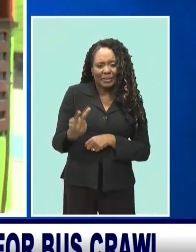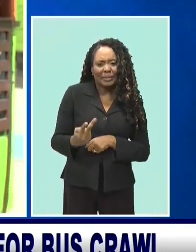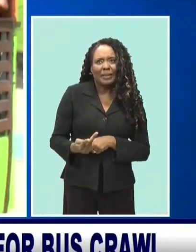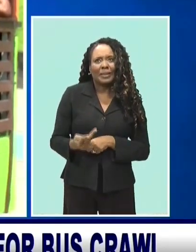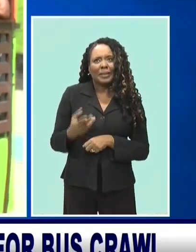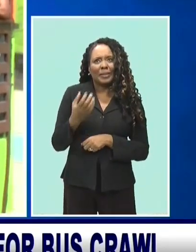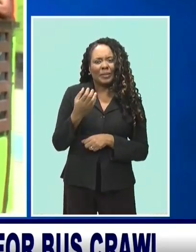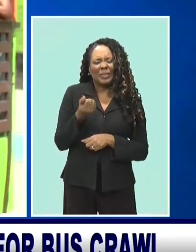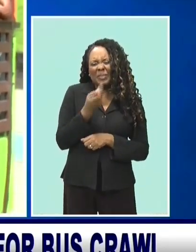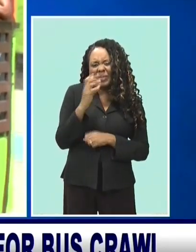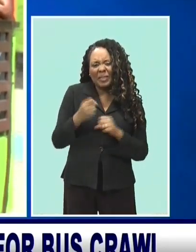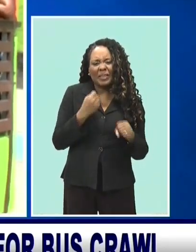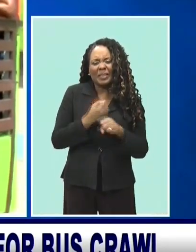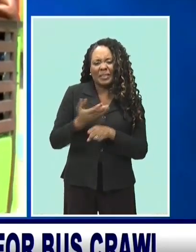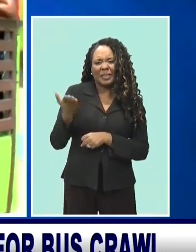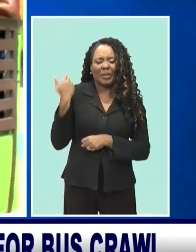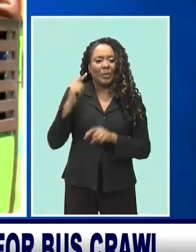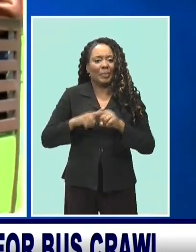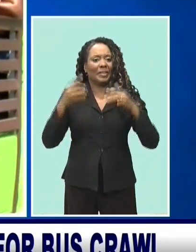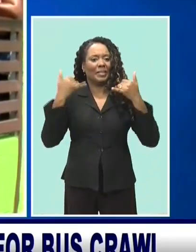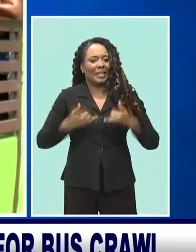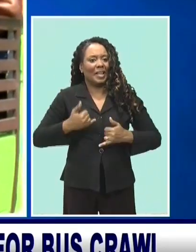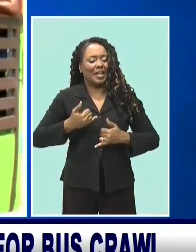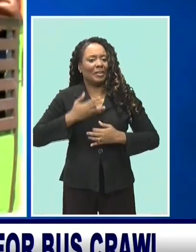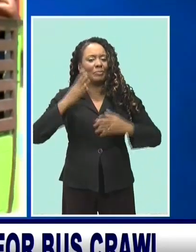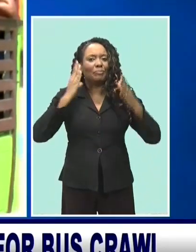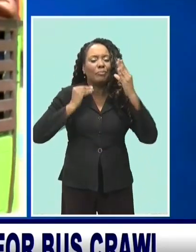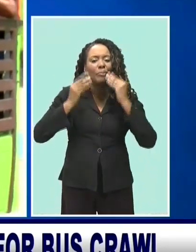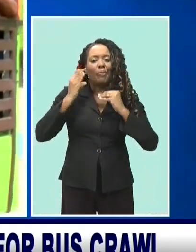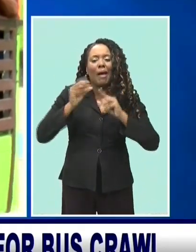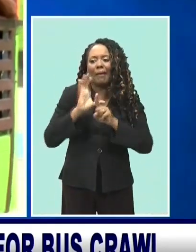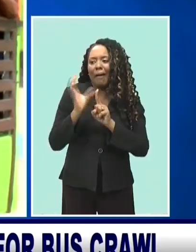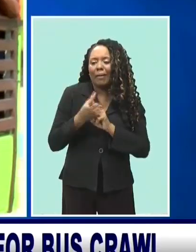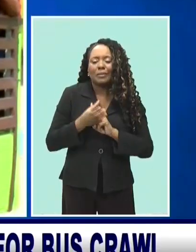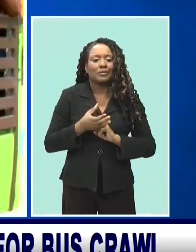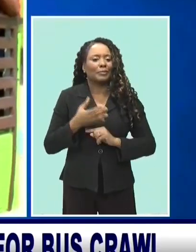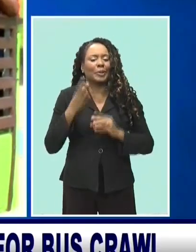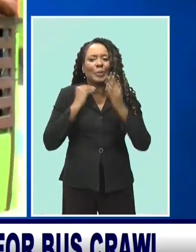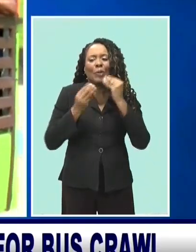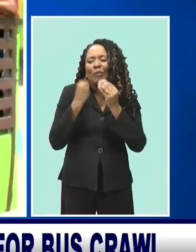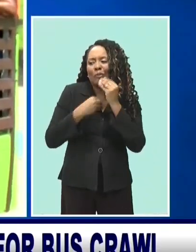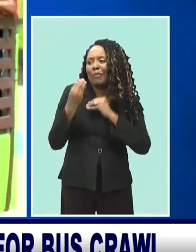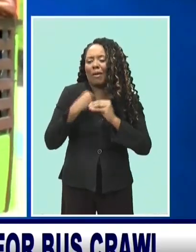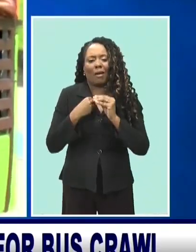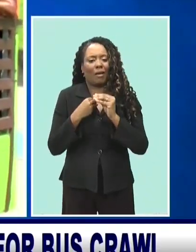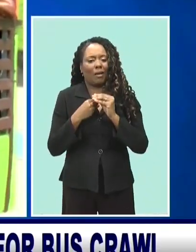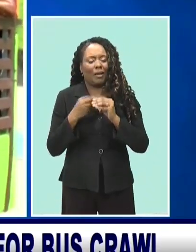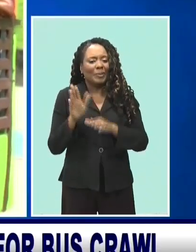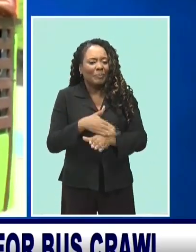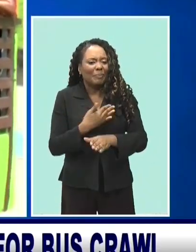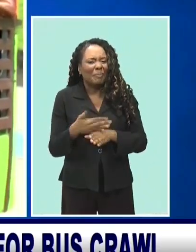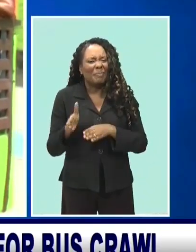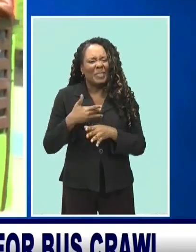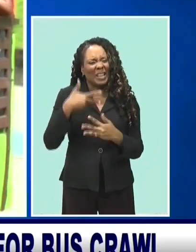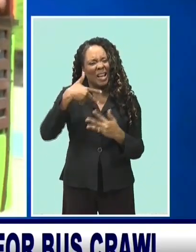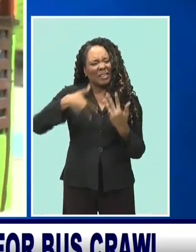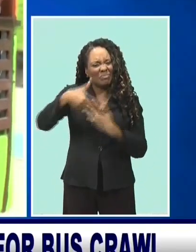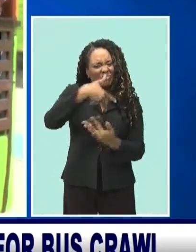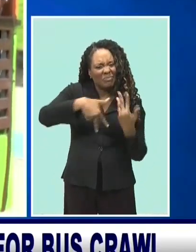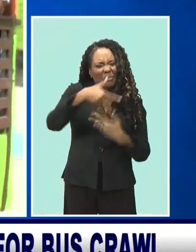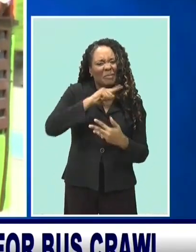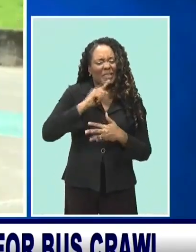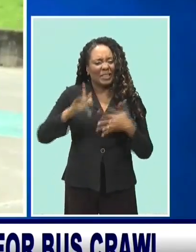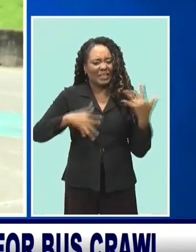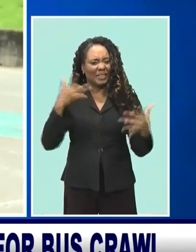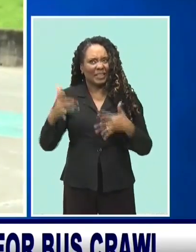couple of years ago, but it's just so nice to experience the culture, the people, the music, the food. So just being with people is absolutely